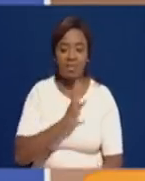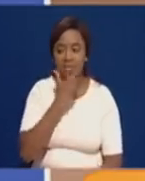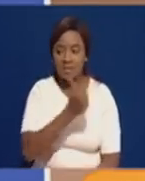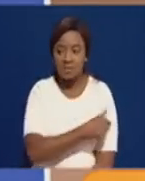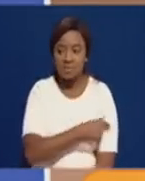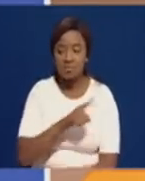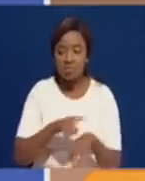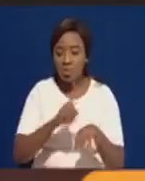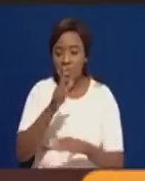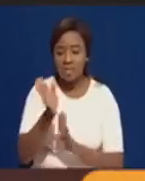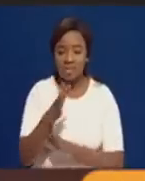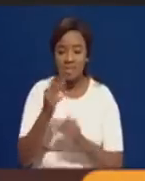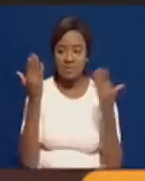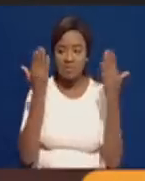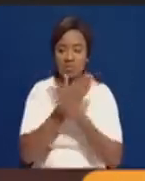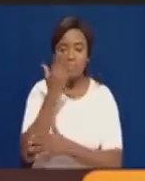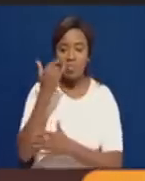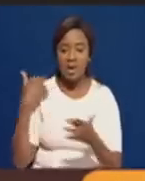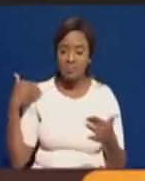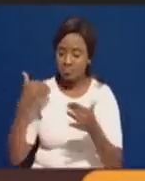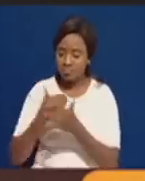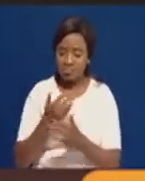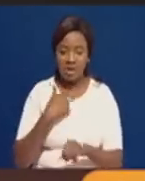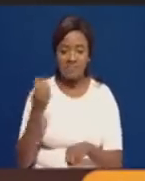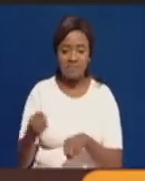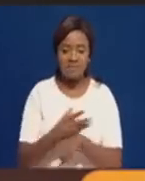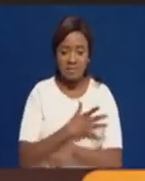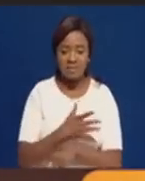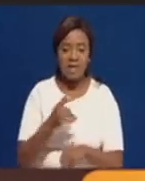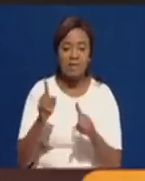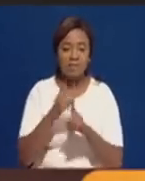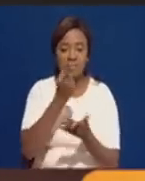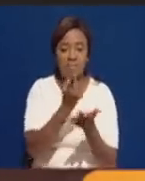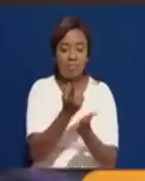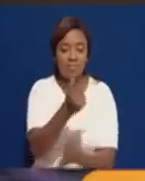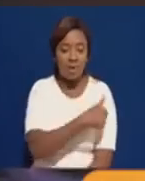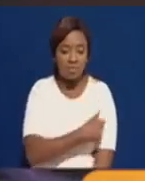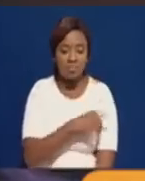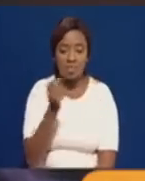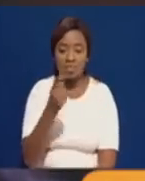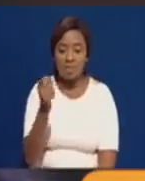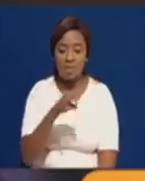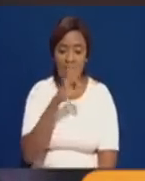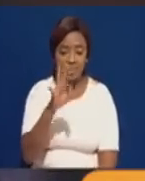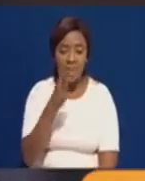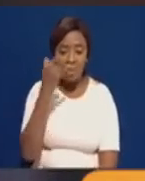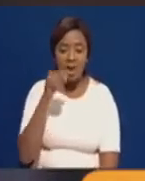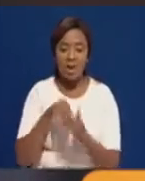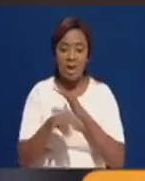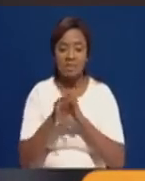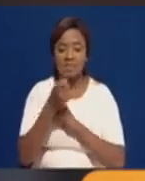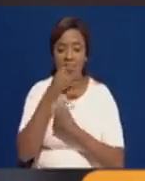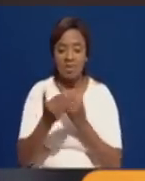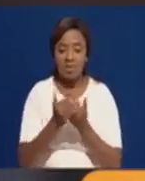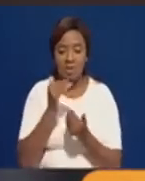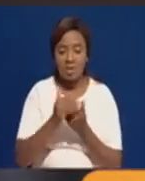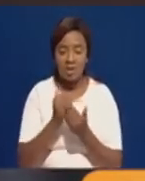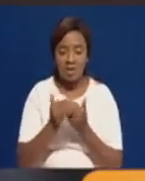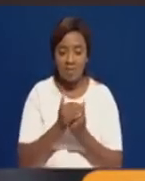Thursday night after bravely battling cancer. She had been admitted at the hospital for close to 3 months for treatment of cervical